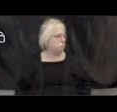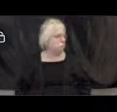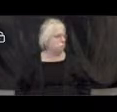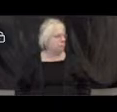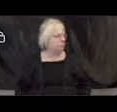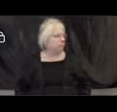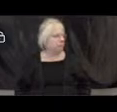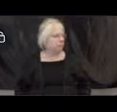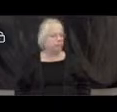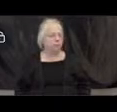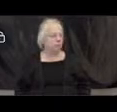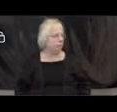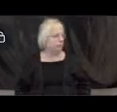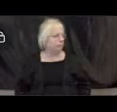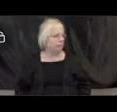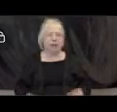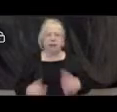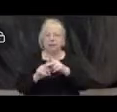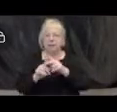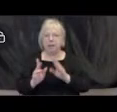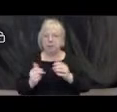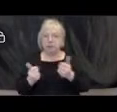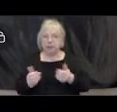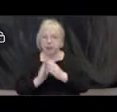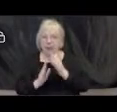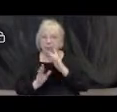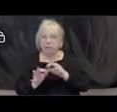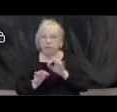If I could ask for a deferral at this time?